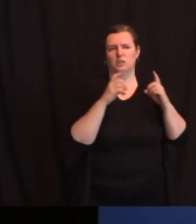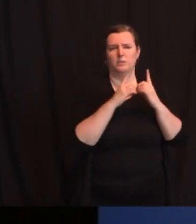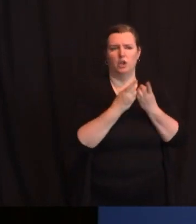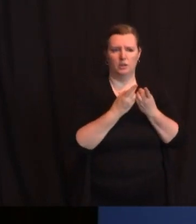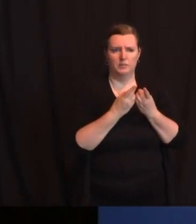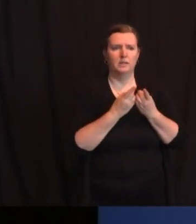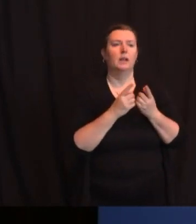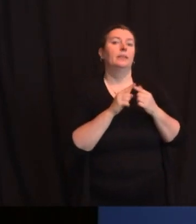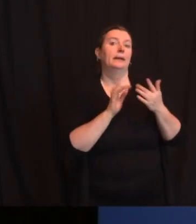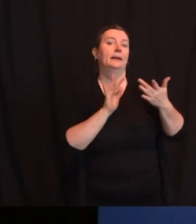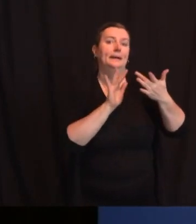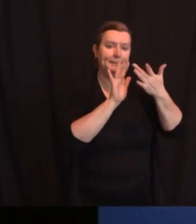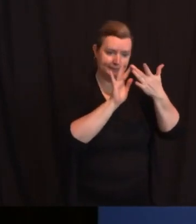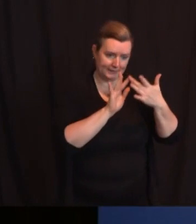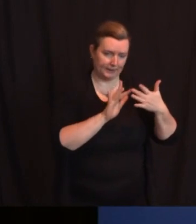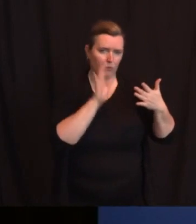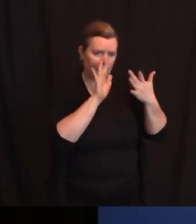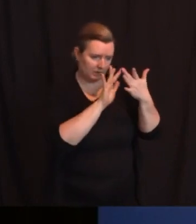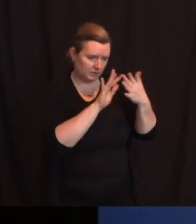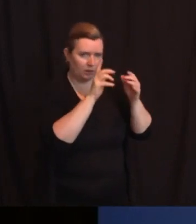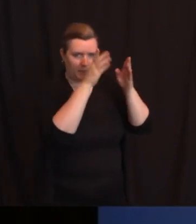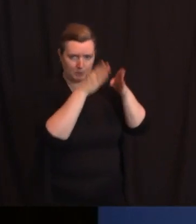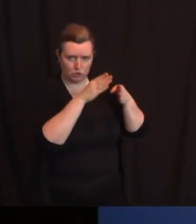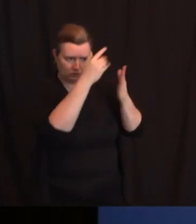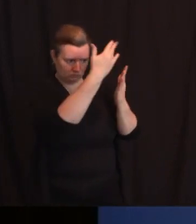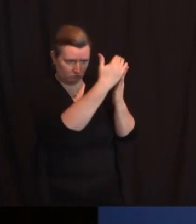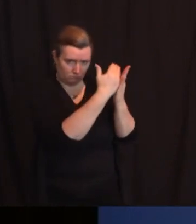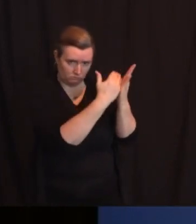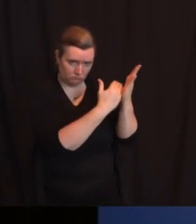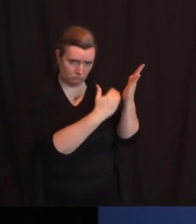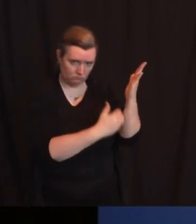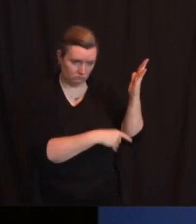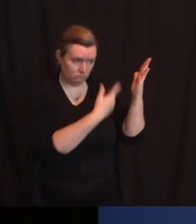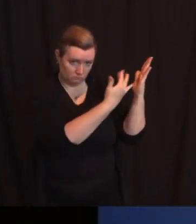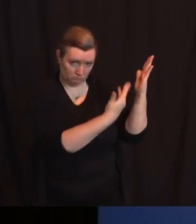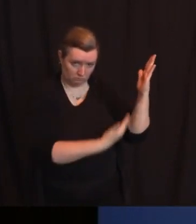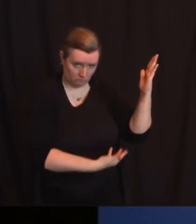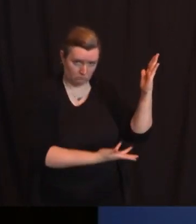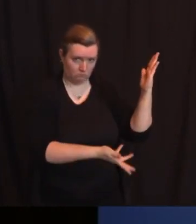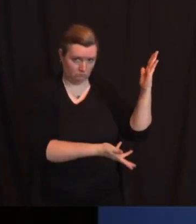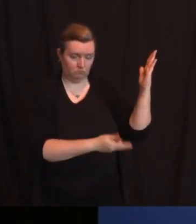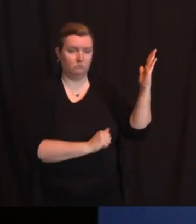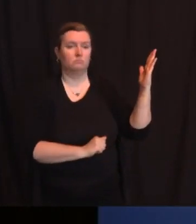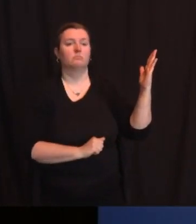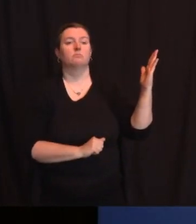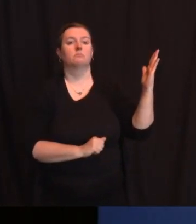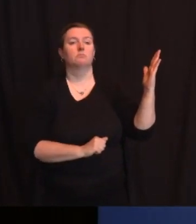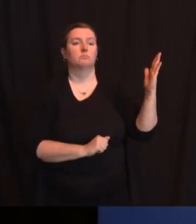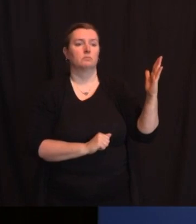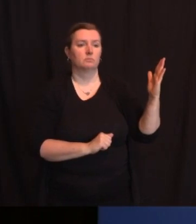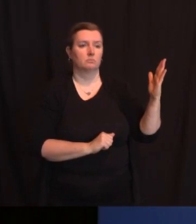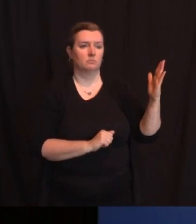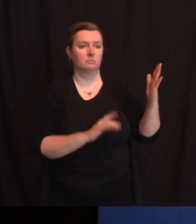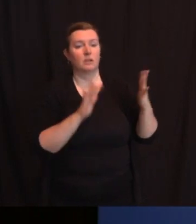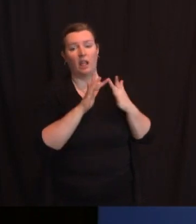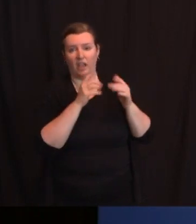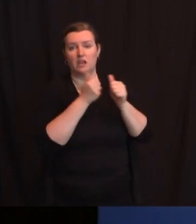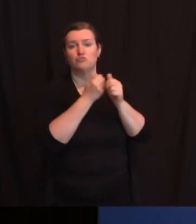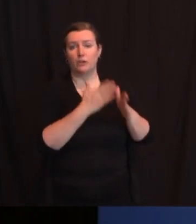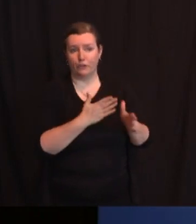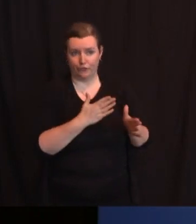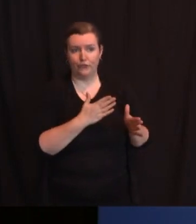the contacts who are identified, and then the contact tracer will then say, you